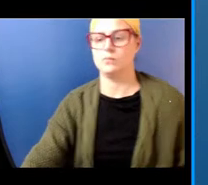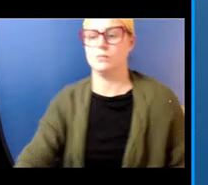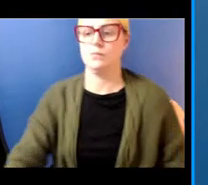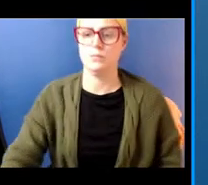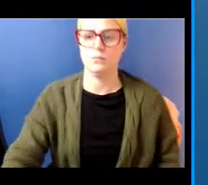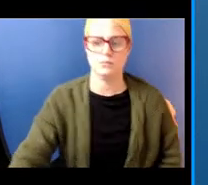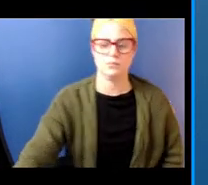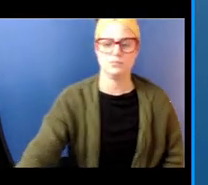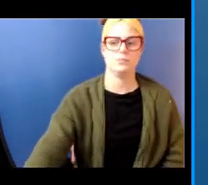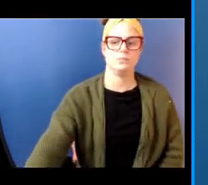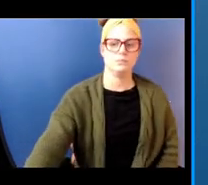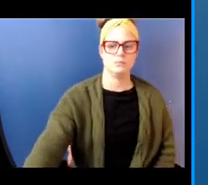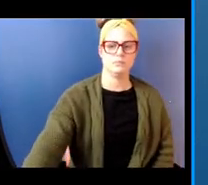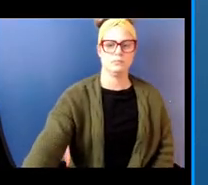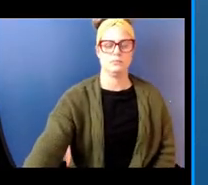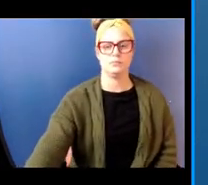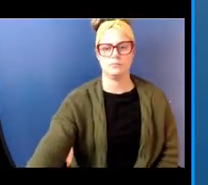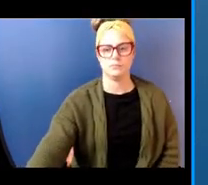foreign